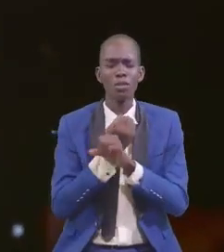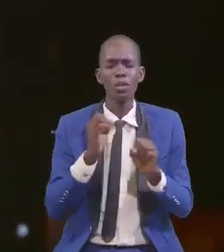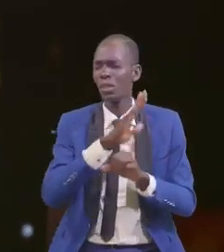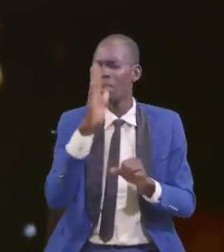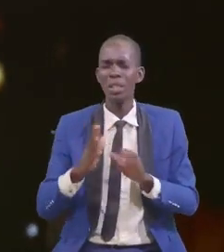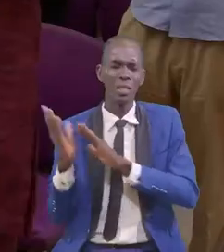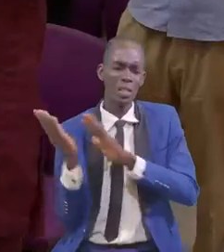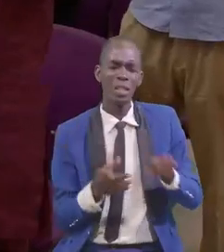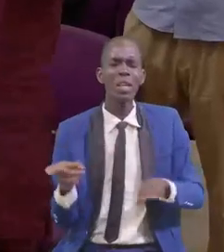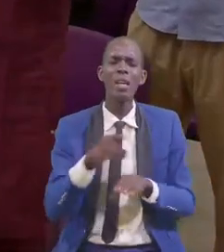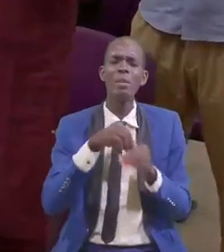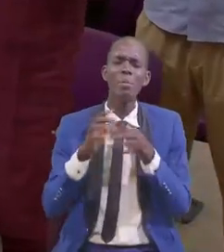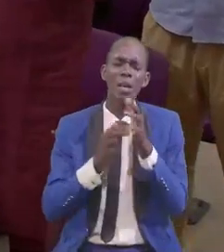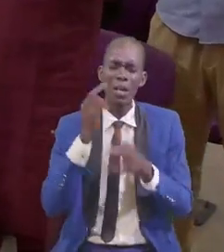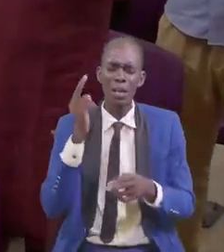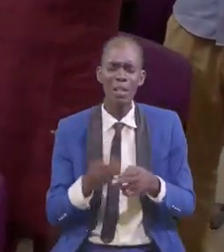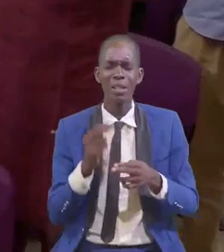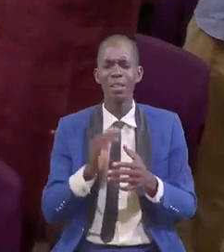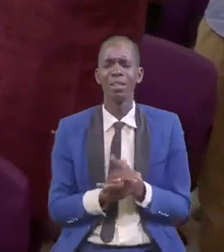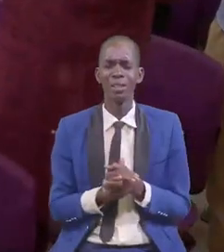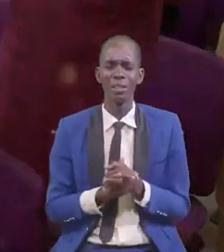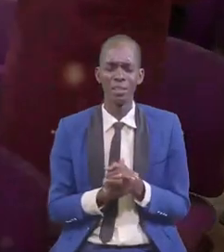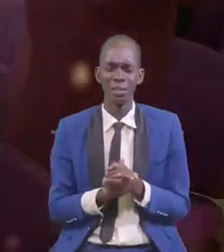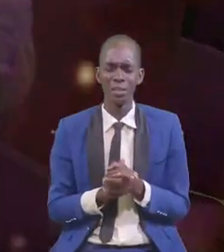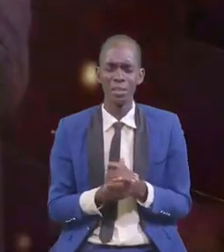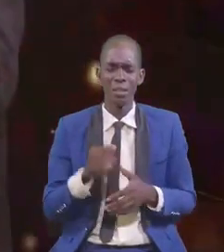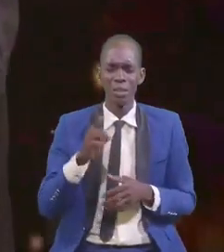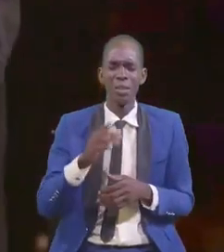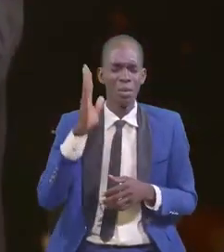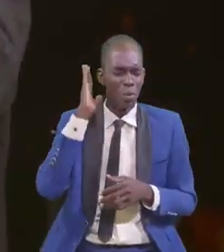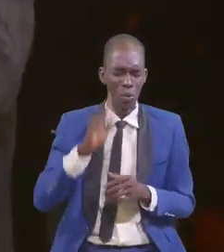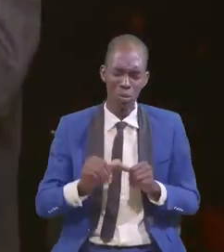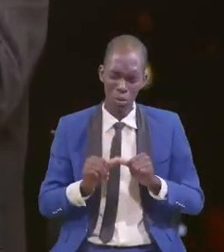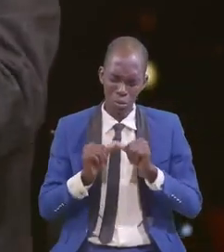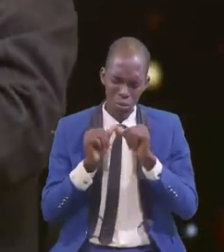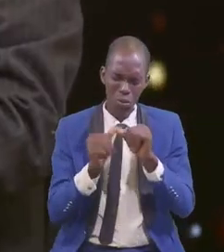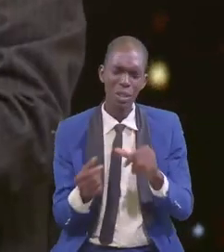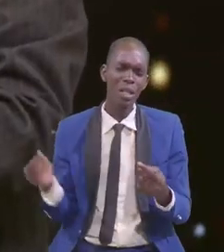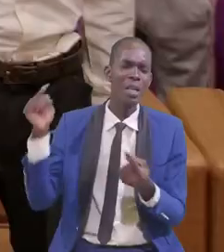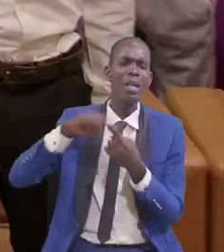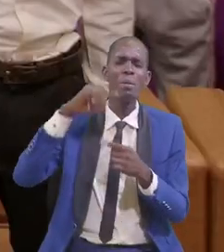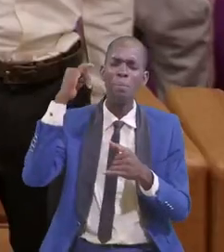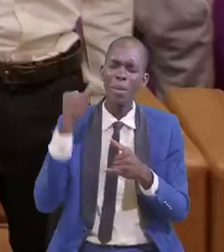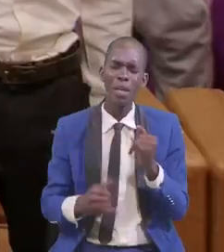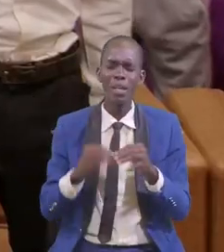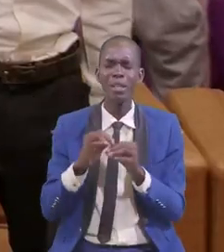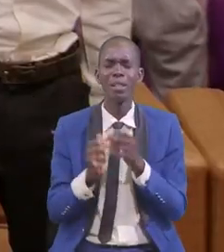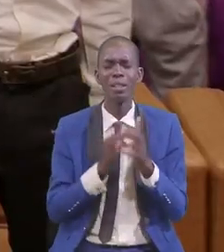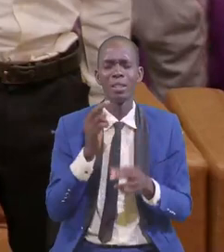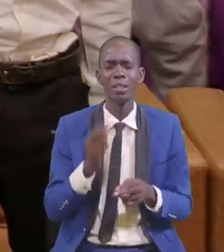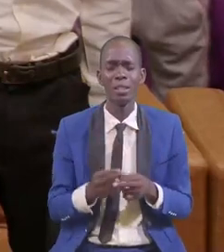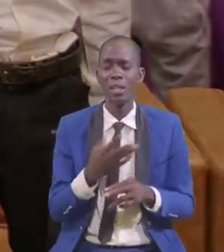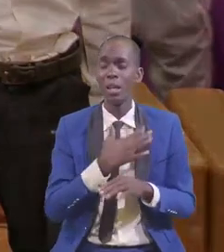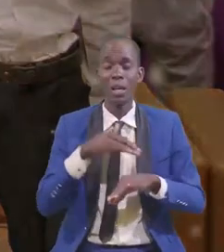in Jesus' name. You will continue until the end. And